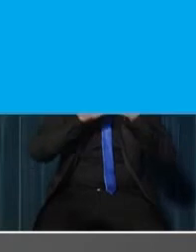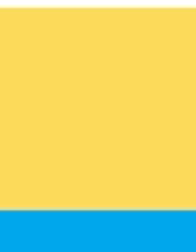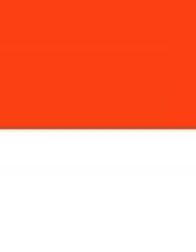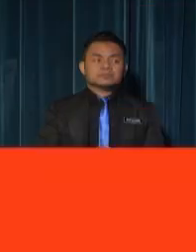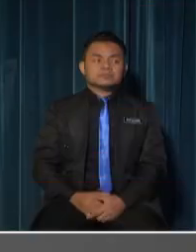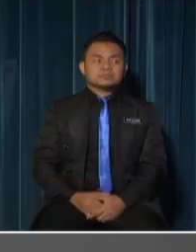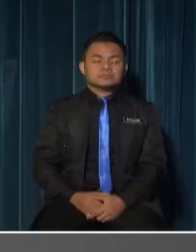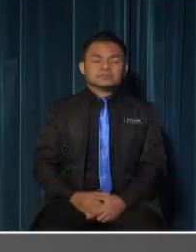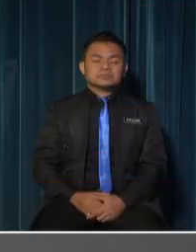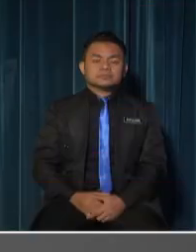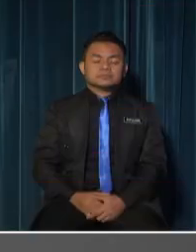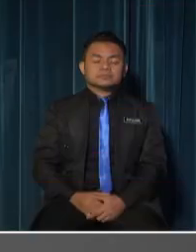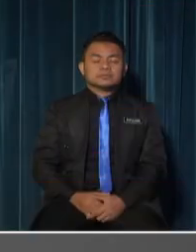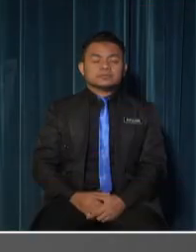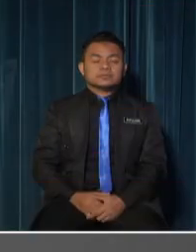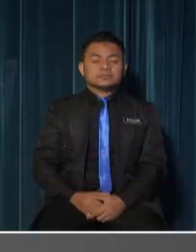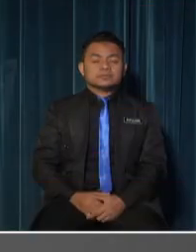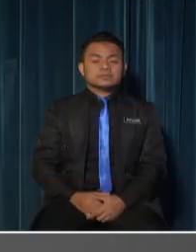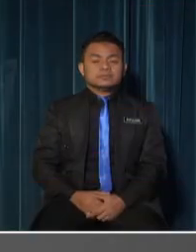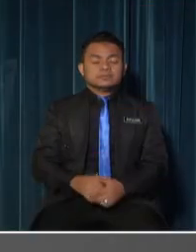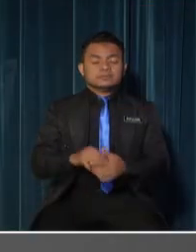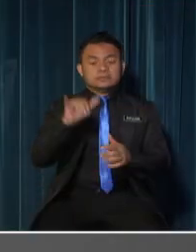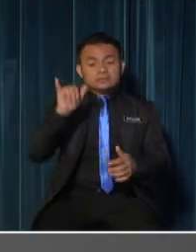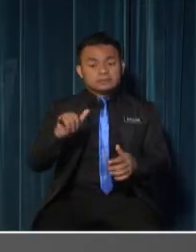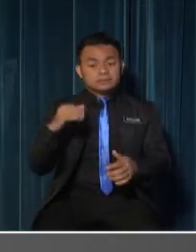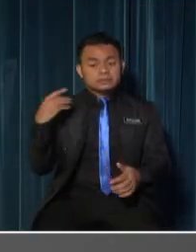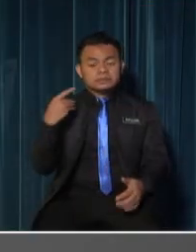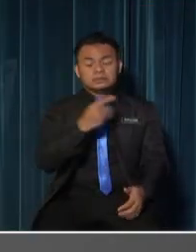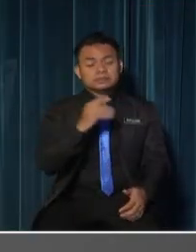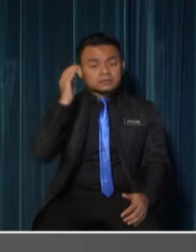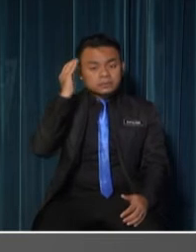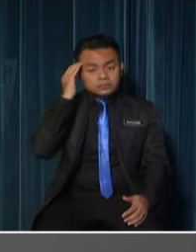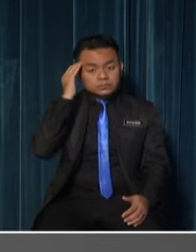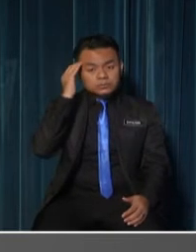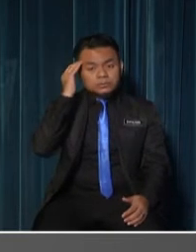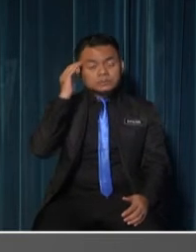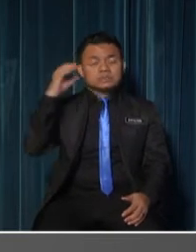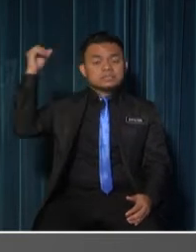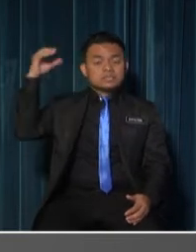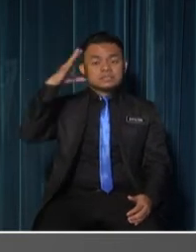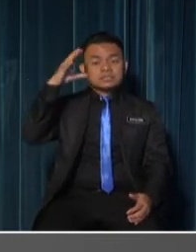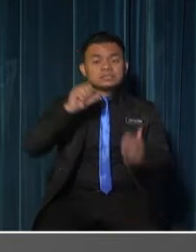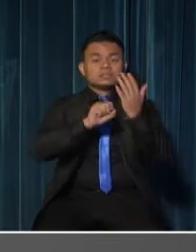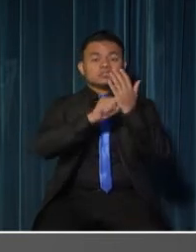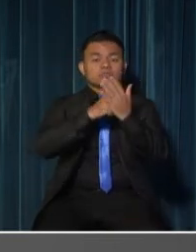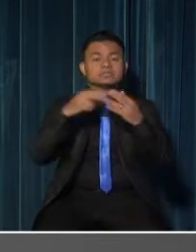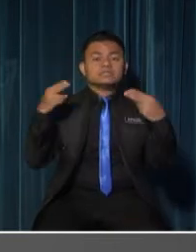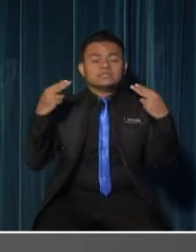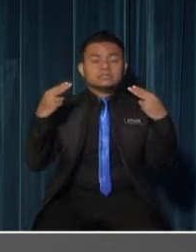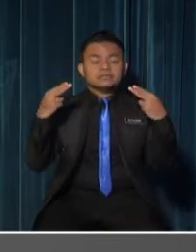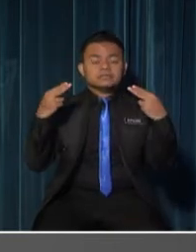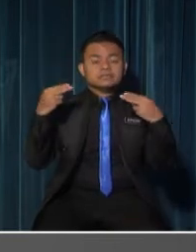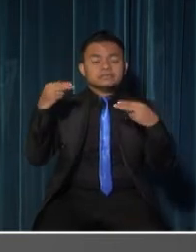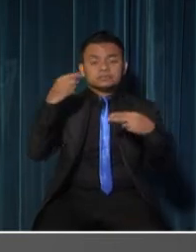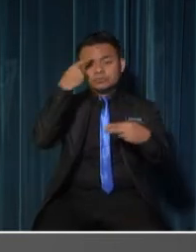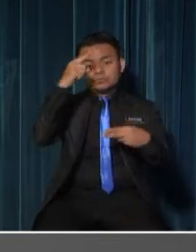planets. As we know, the Sun is the source of heat for the solar system.